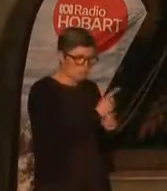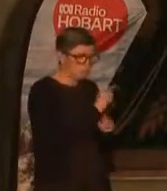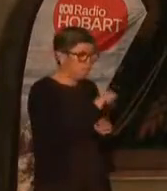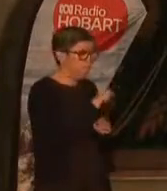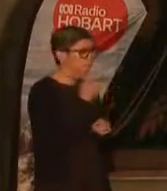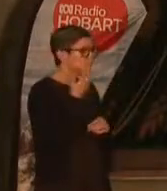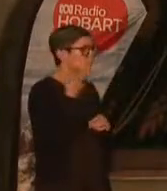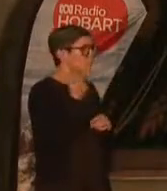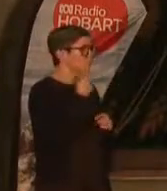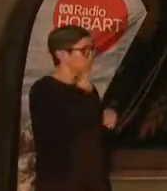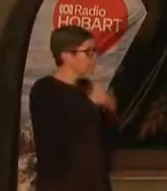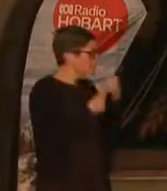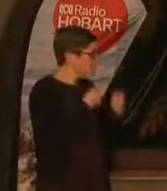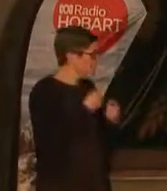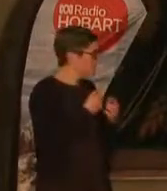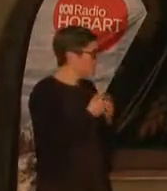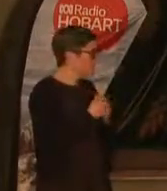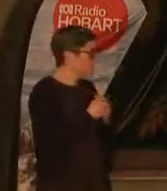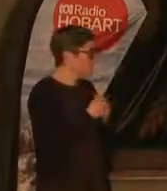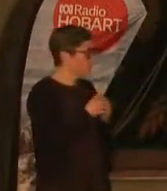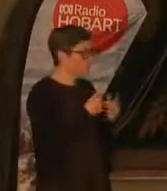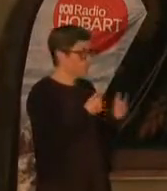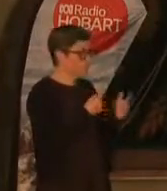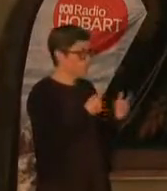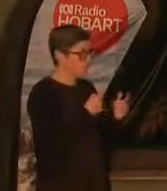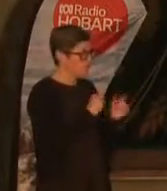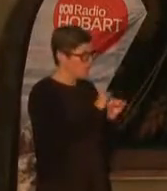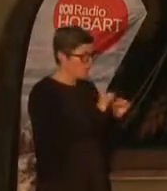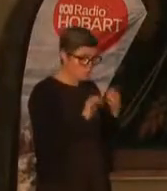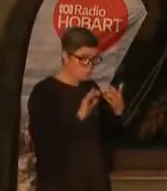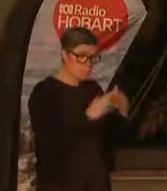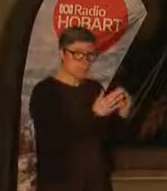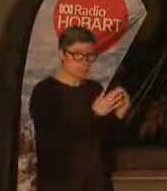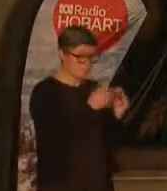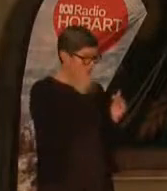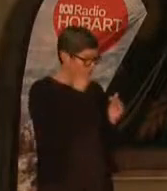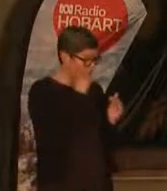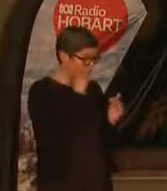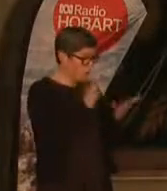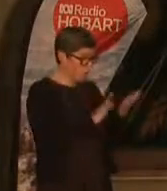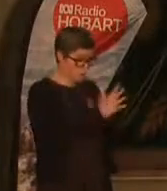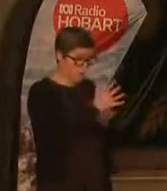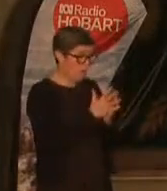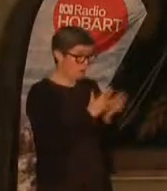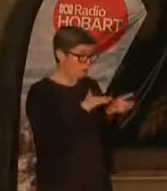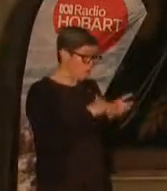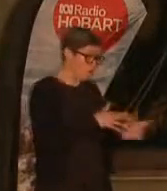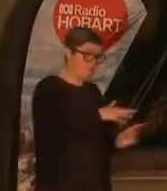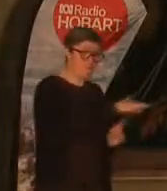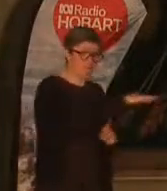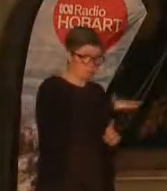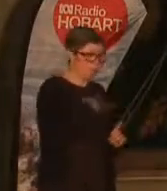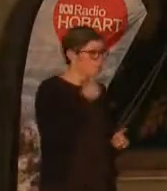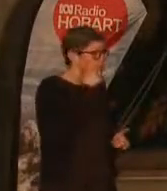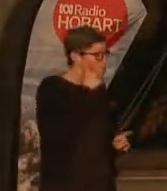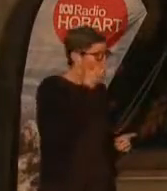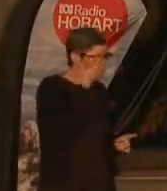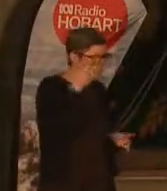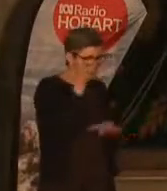were saying, you know, we know, again, example, that fire is good for country, before science realised that, we knew that. We